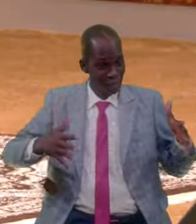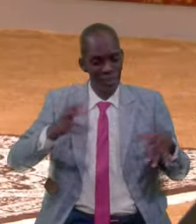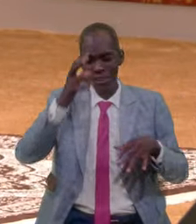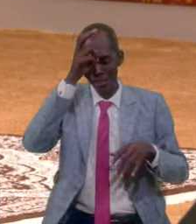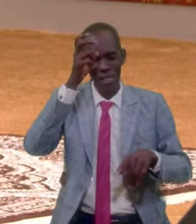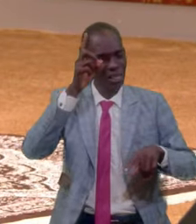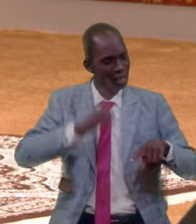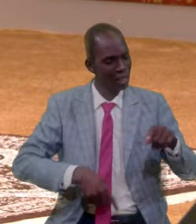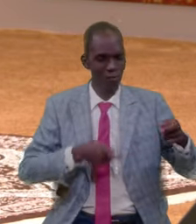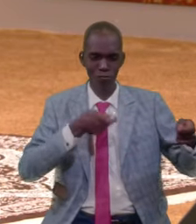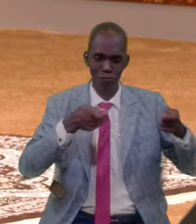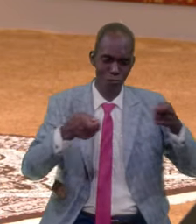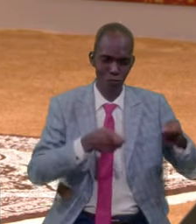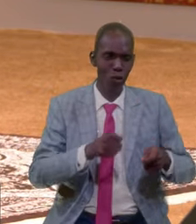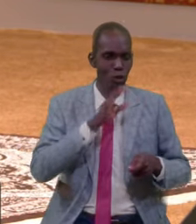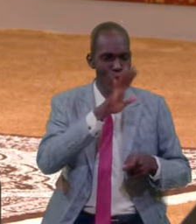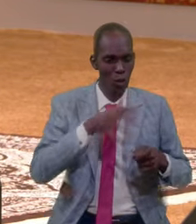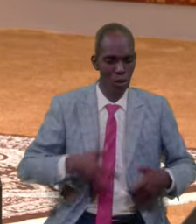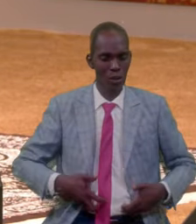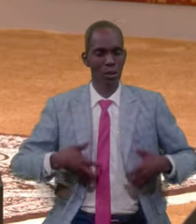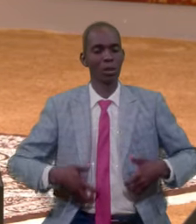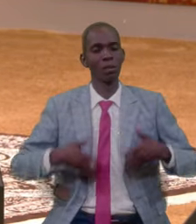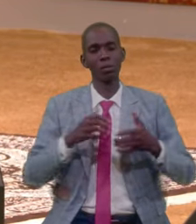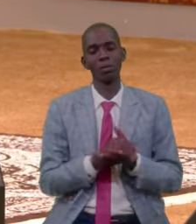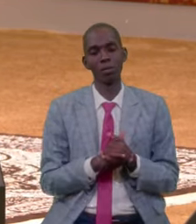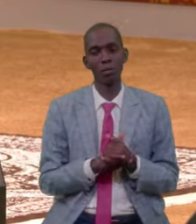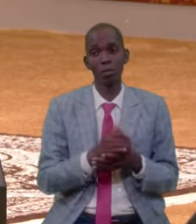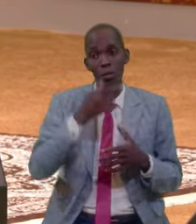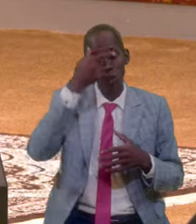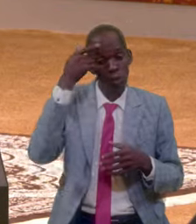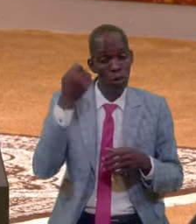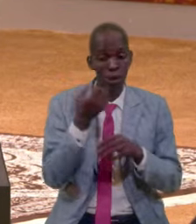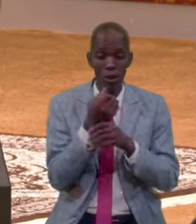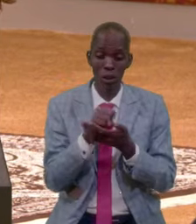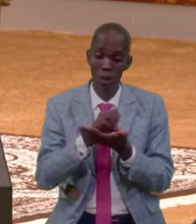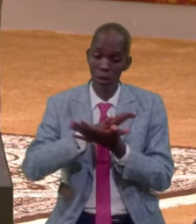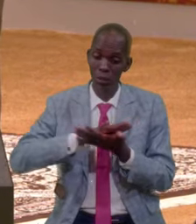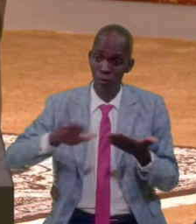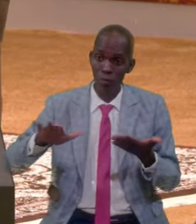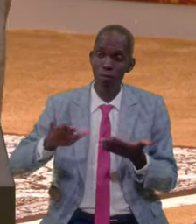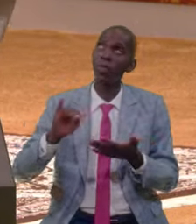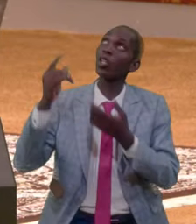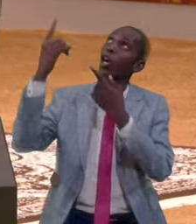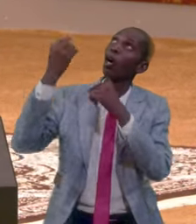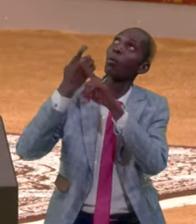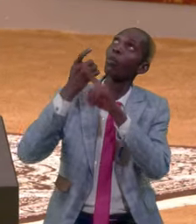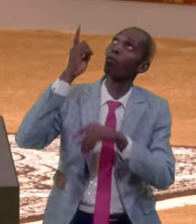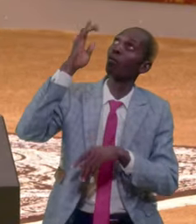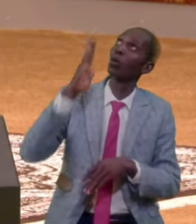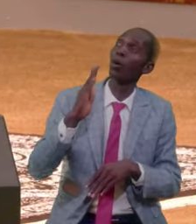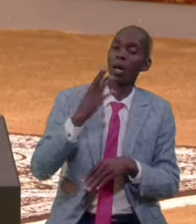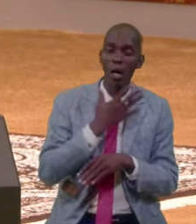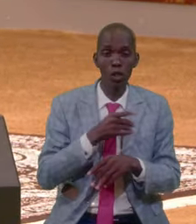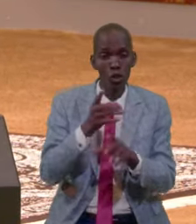of your temper. Because sanctification, the sanctification that comes from God and we receive